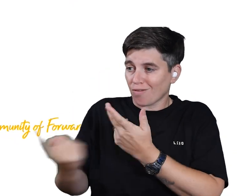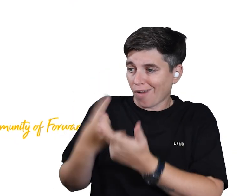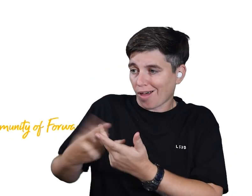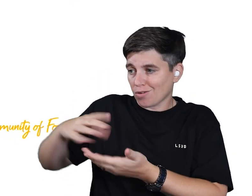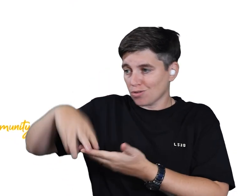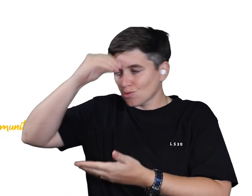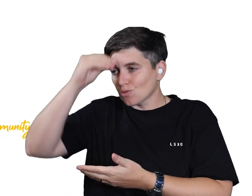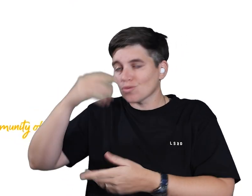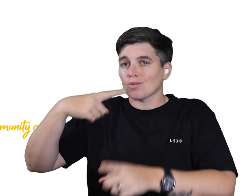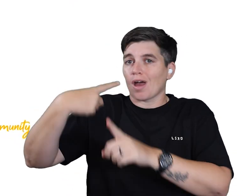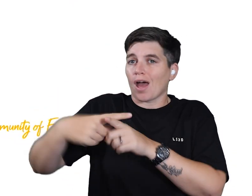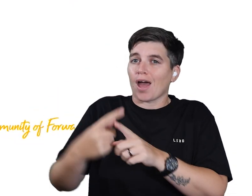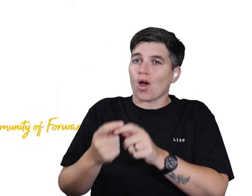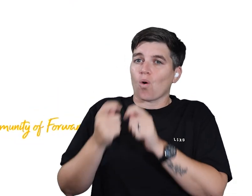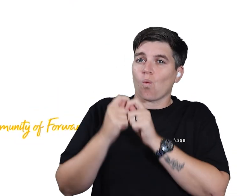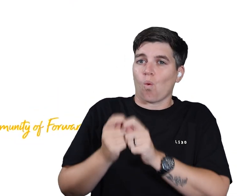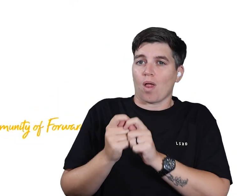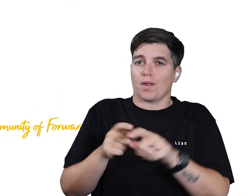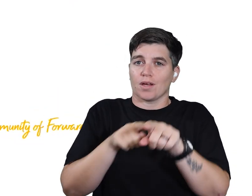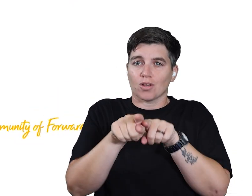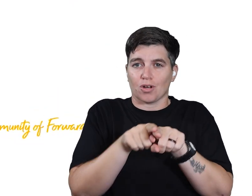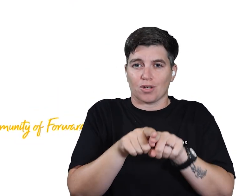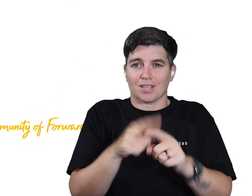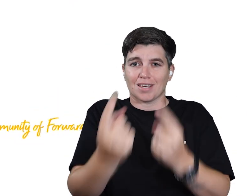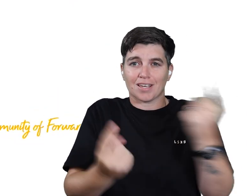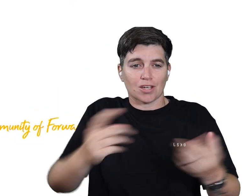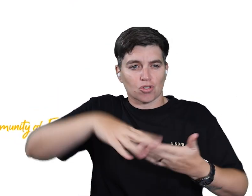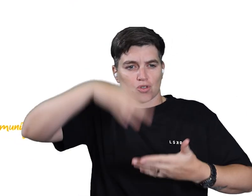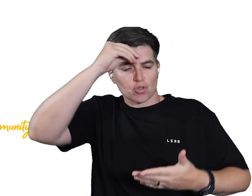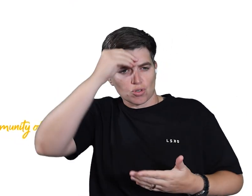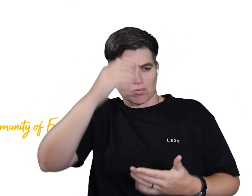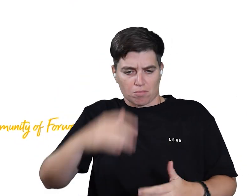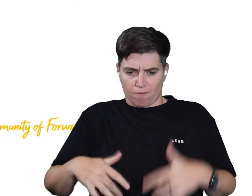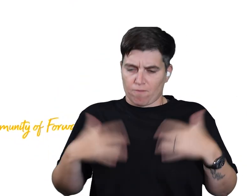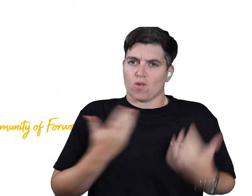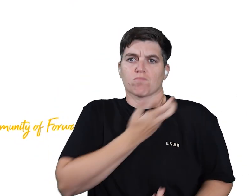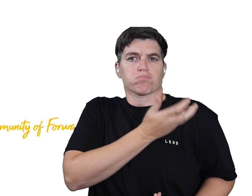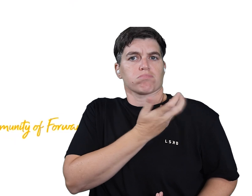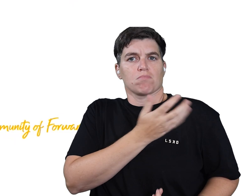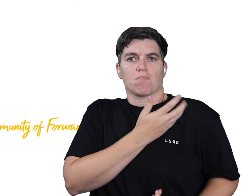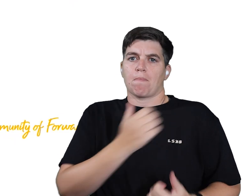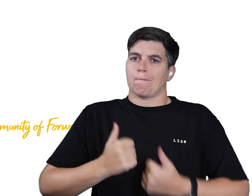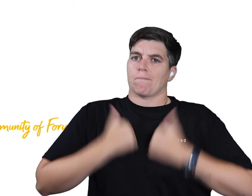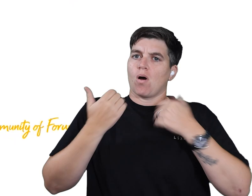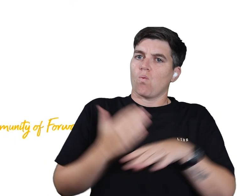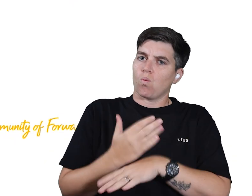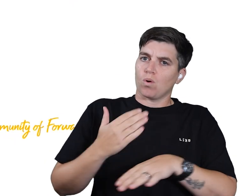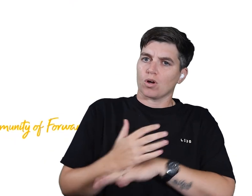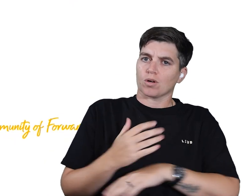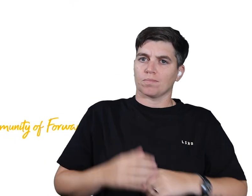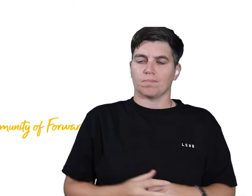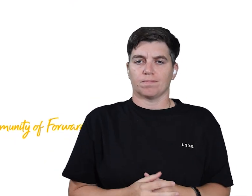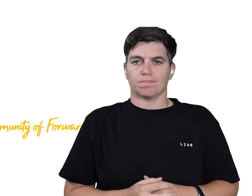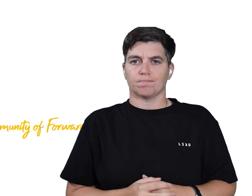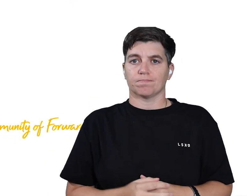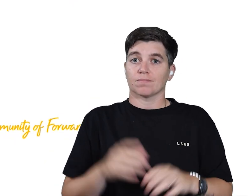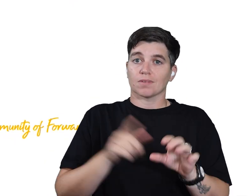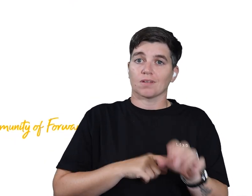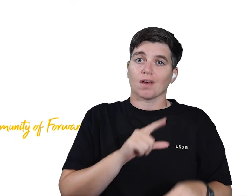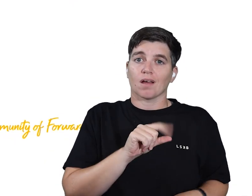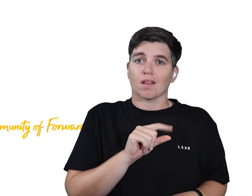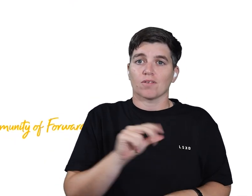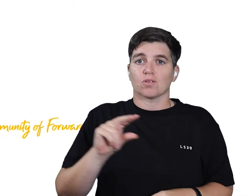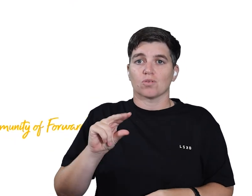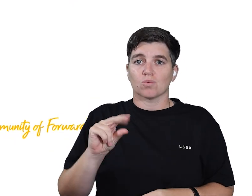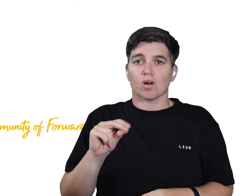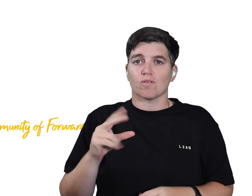others, and most importantly, quality learning, whereby each student is maintaining personal pride in the work that they